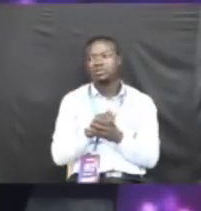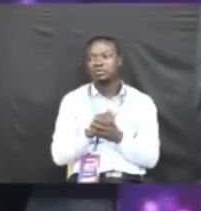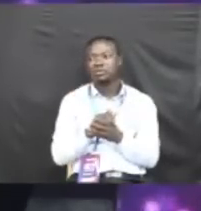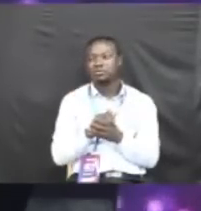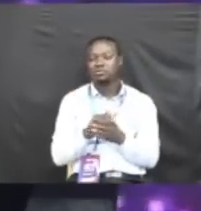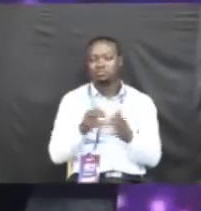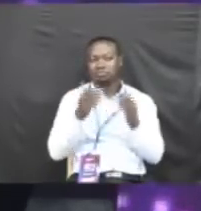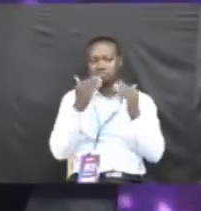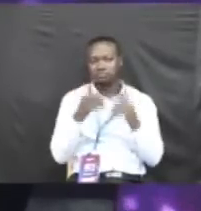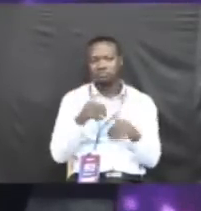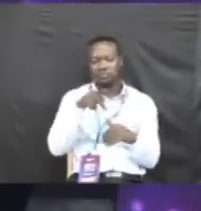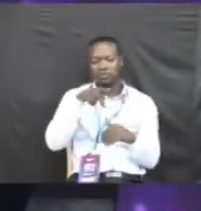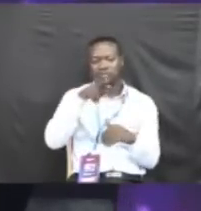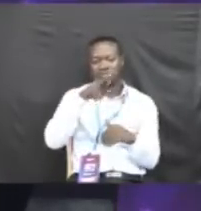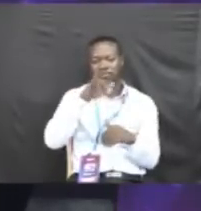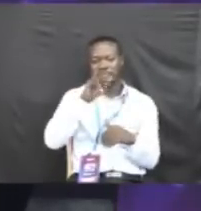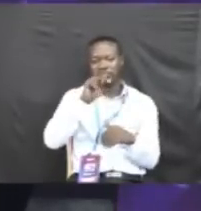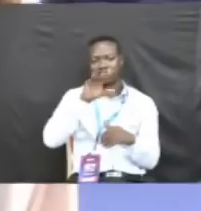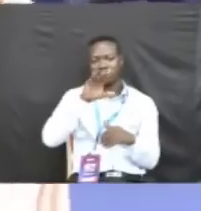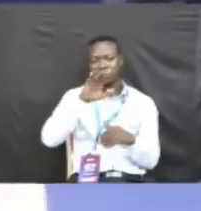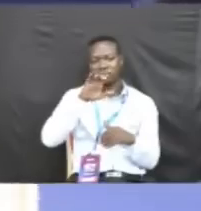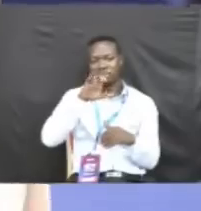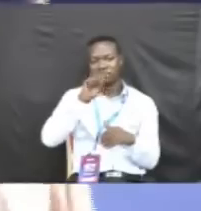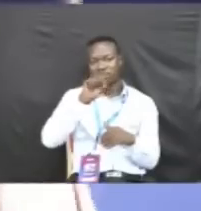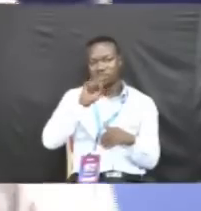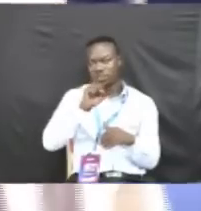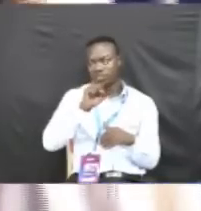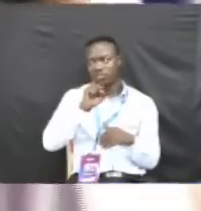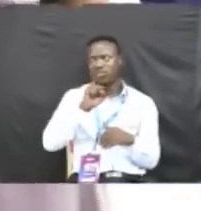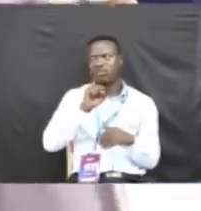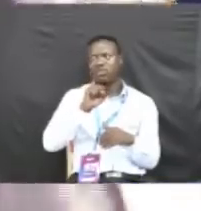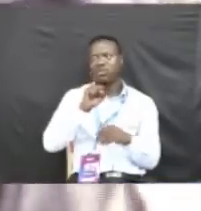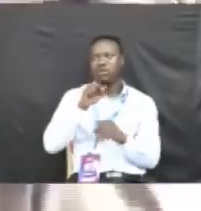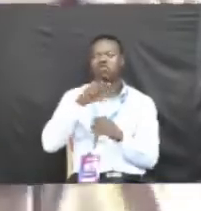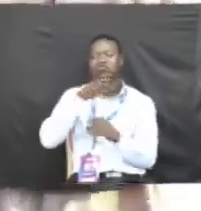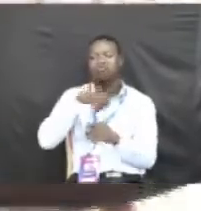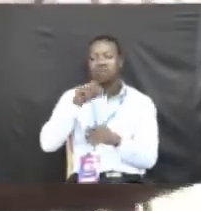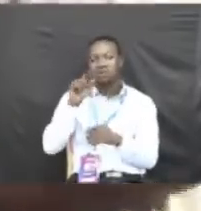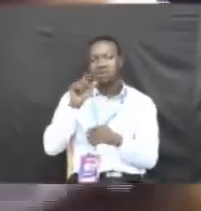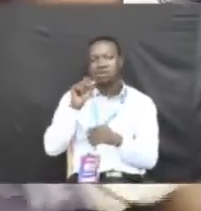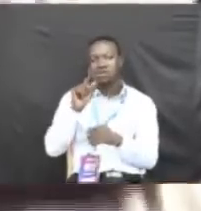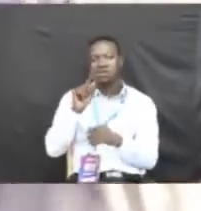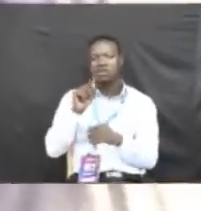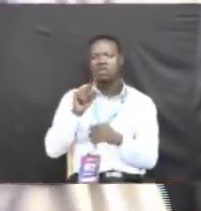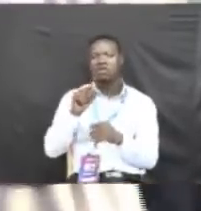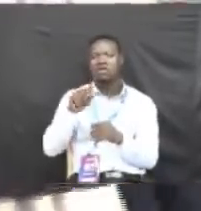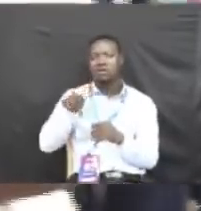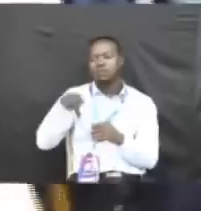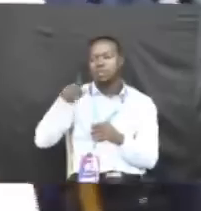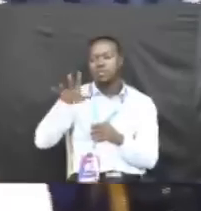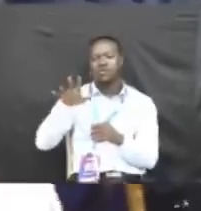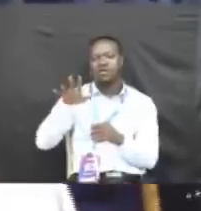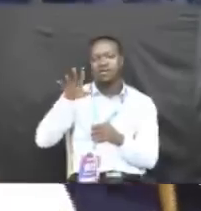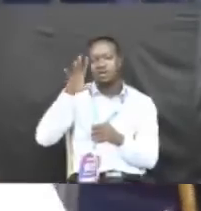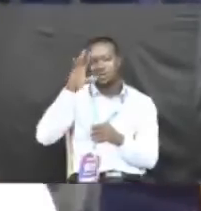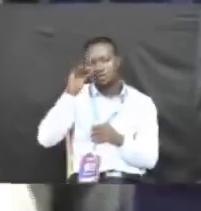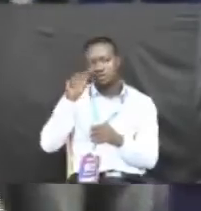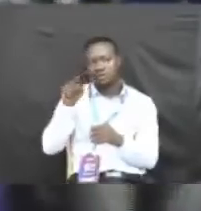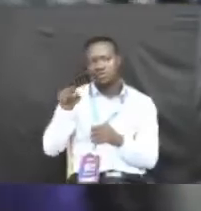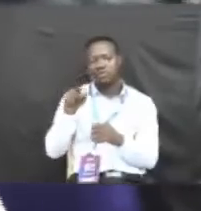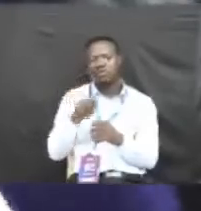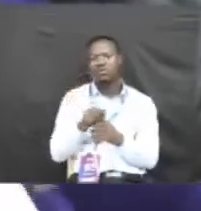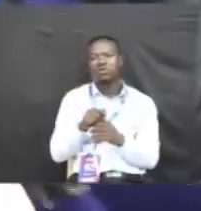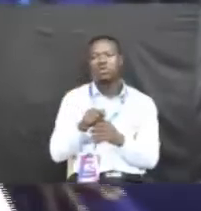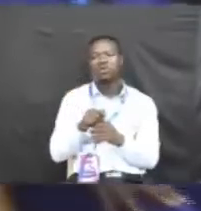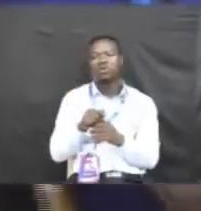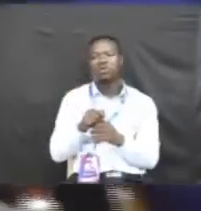Next, Princess Kamagen Kumi, an 11-year-old basic five people of Prank Romanalik